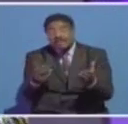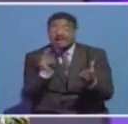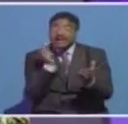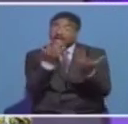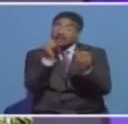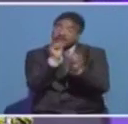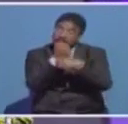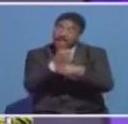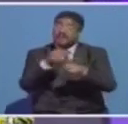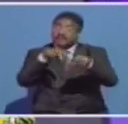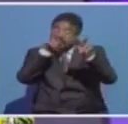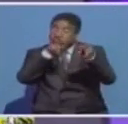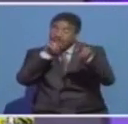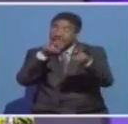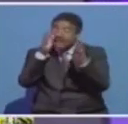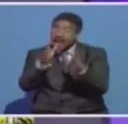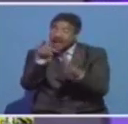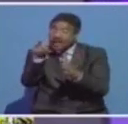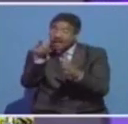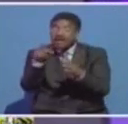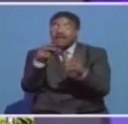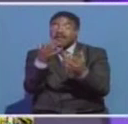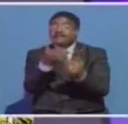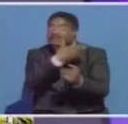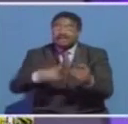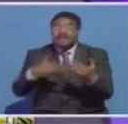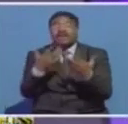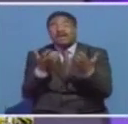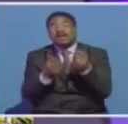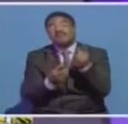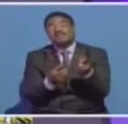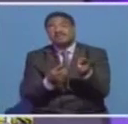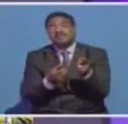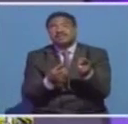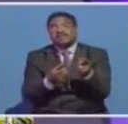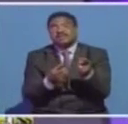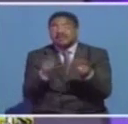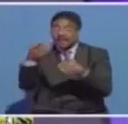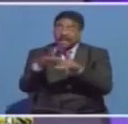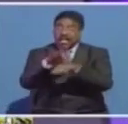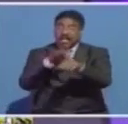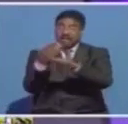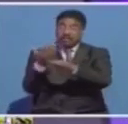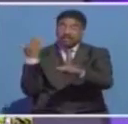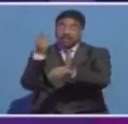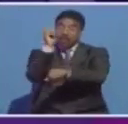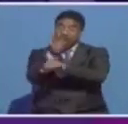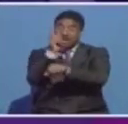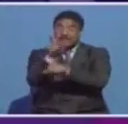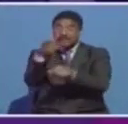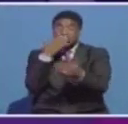the monitoring aspect where we are. Is that part of your early warning system? Yes, well, the early warning system, yes, it's supposed to